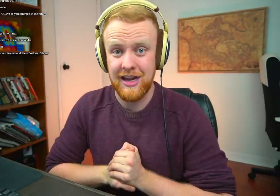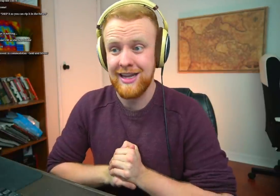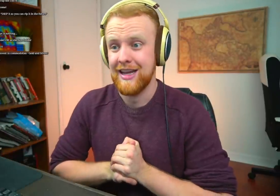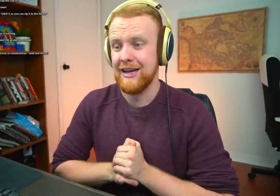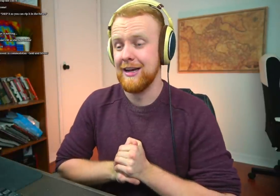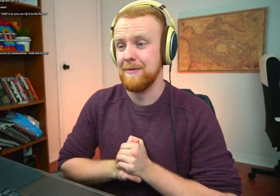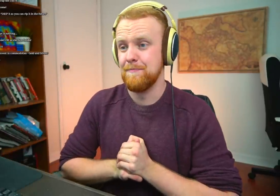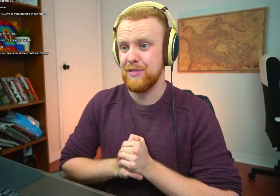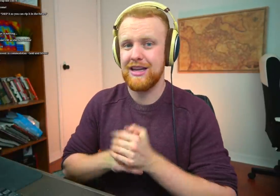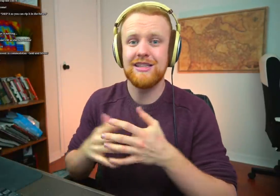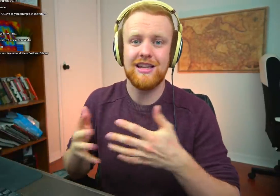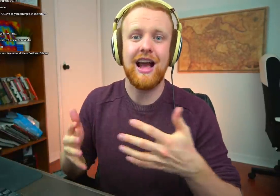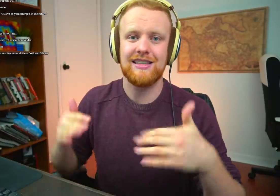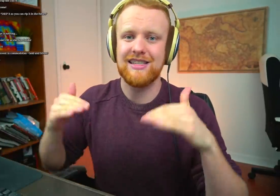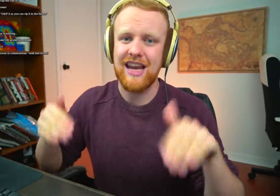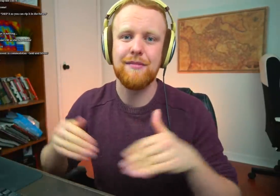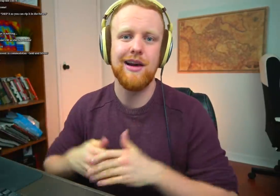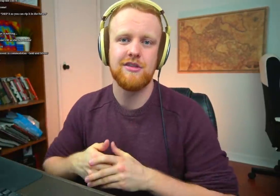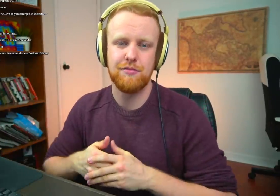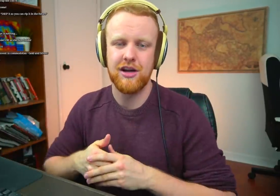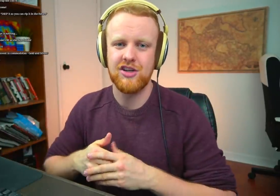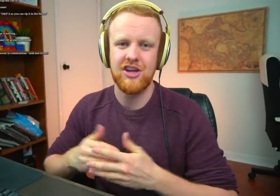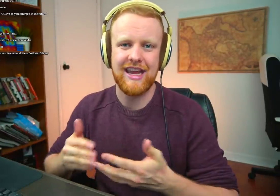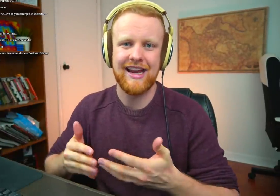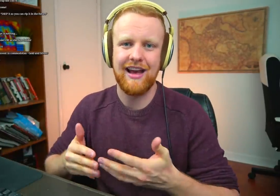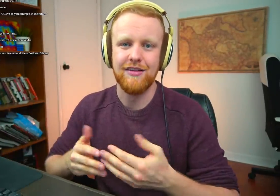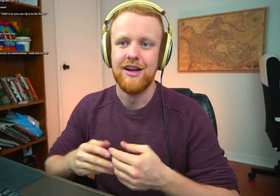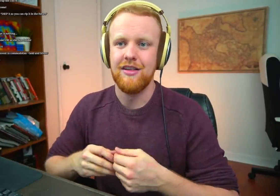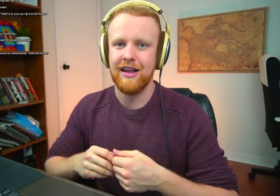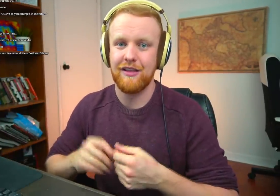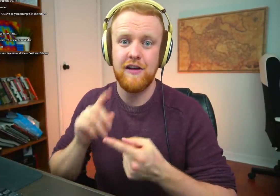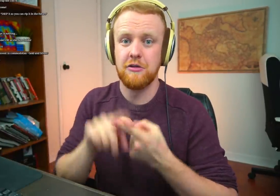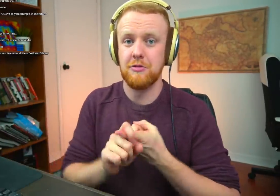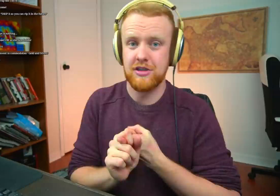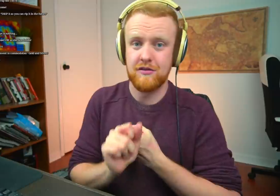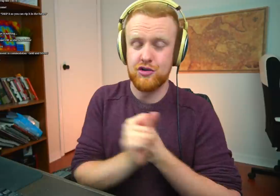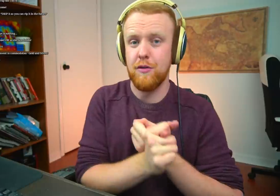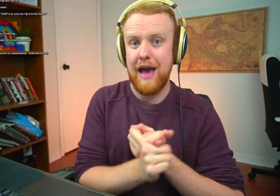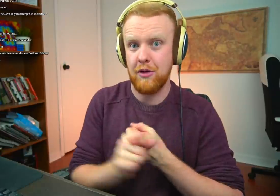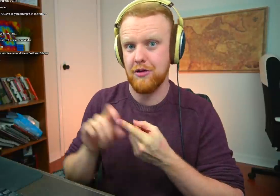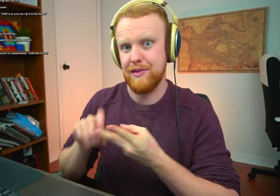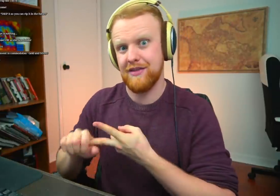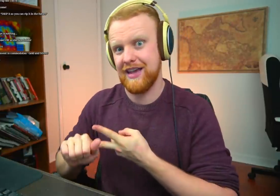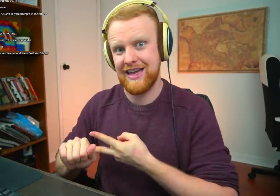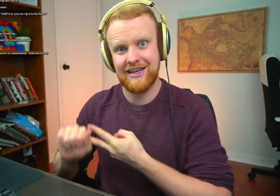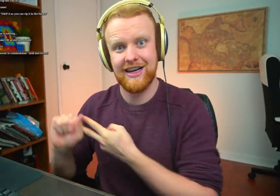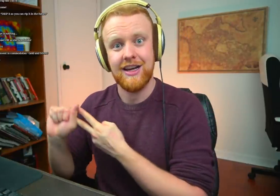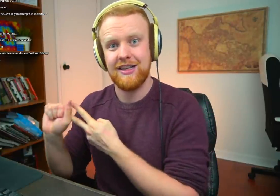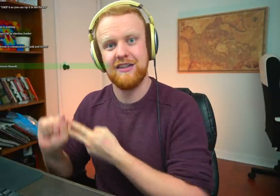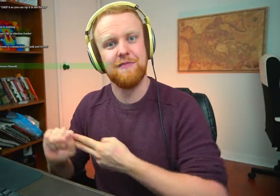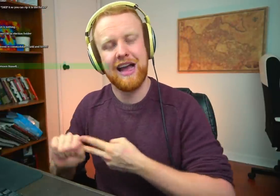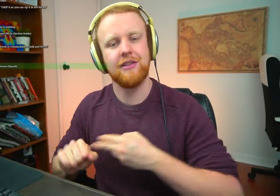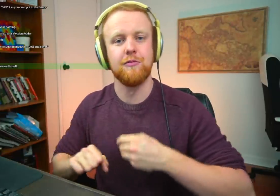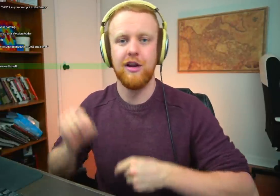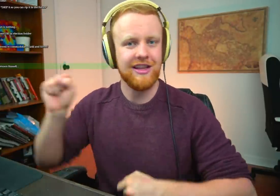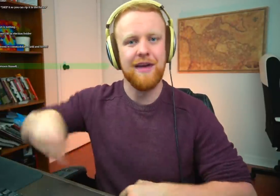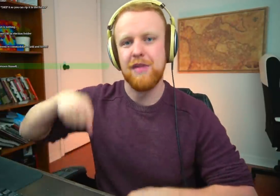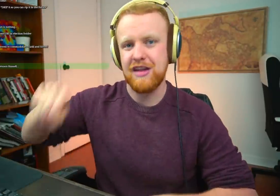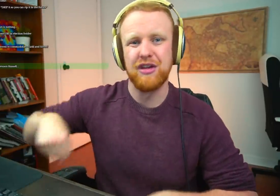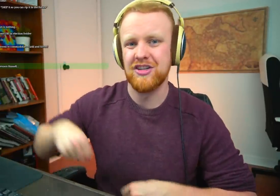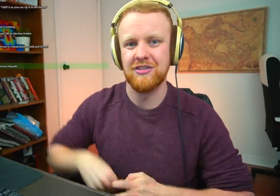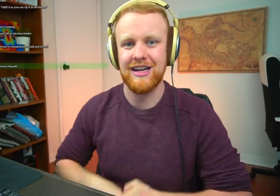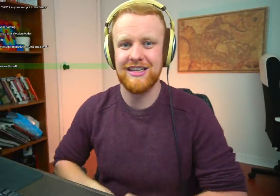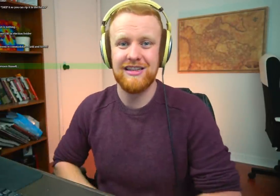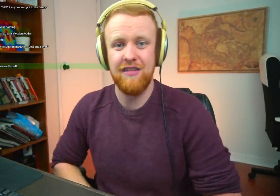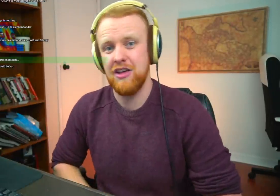inflation, right? Because it has a set amount of production, you can't have like the Federal Reserve, Jerome Powell, the Bank of Canada, Tiff Macklem running that